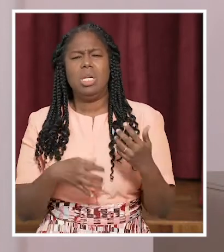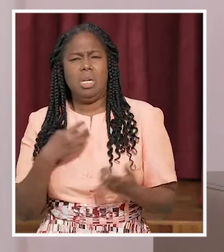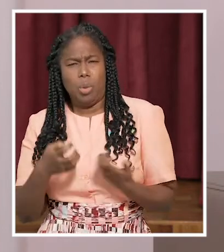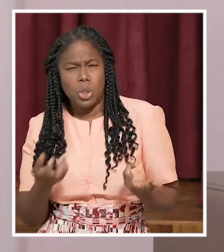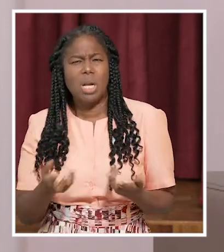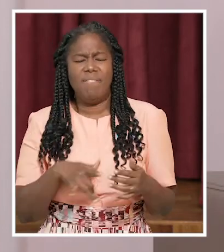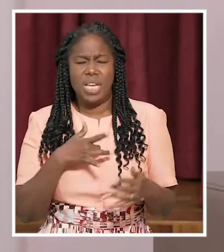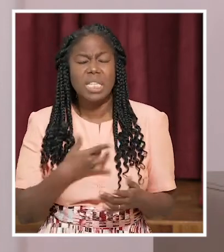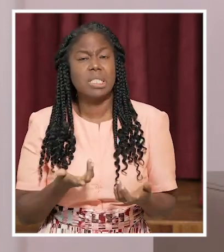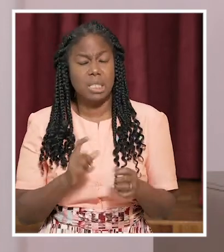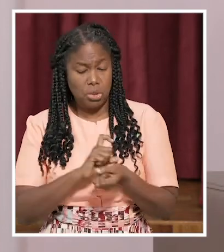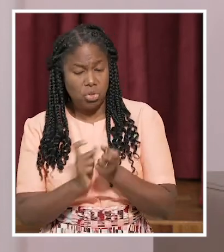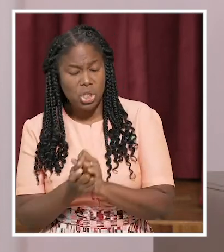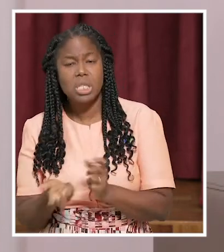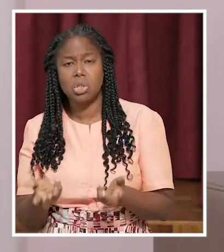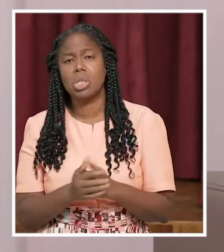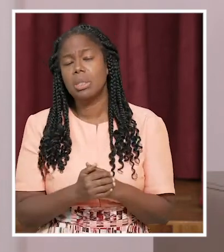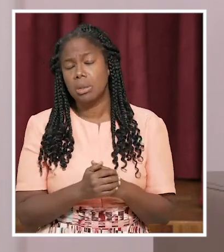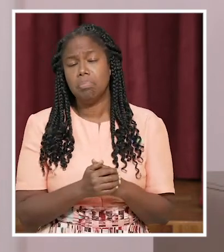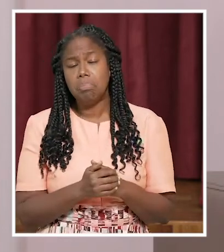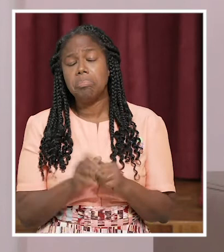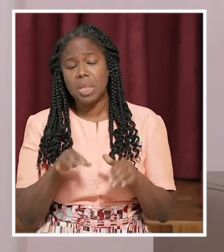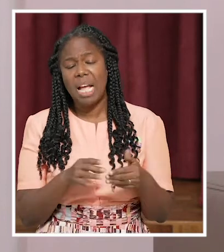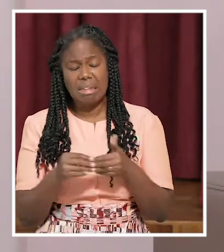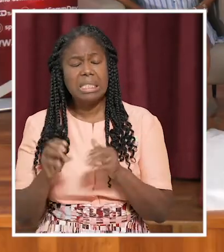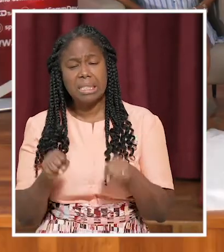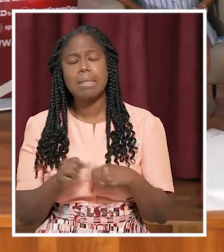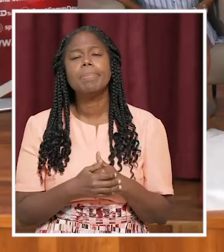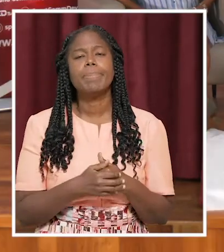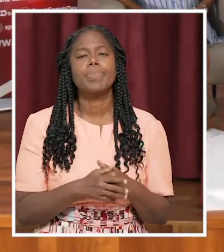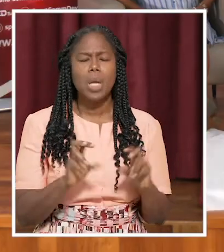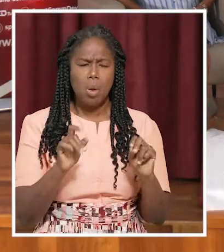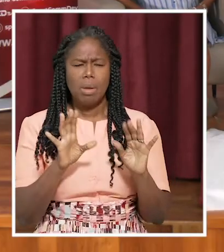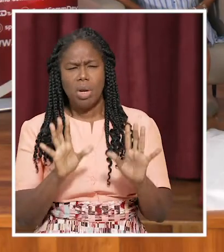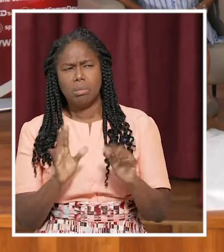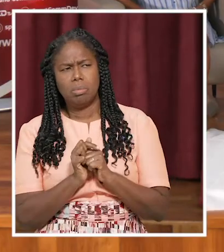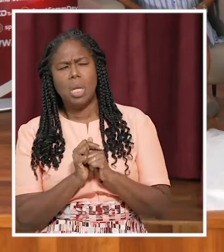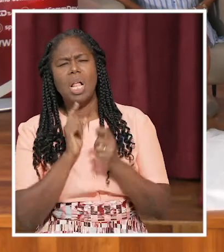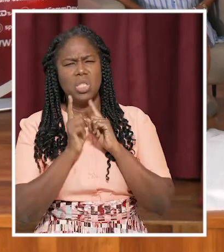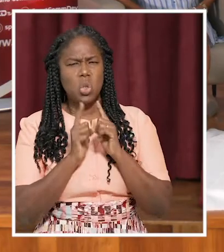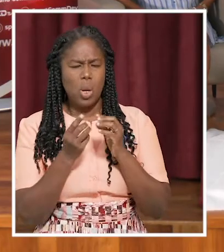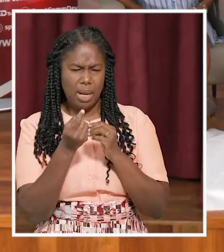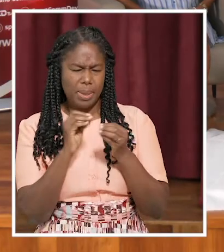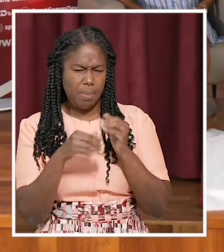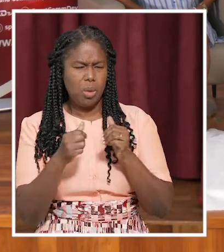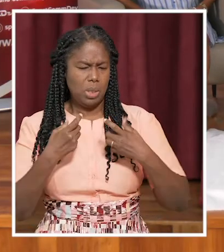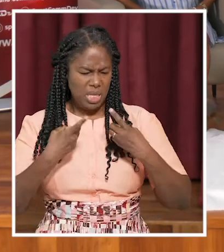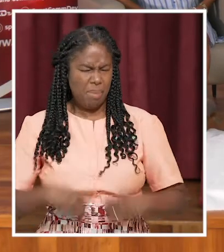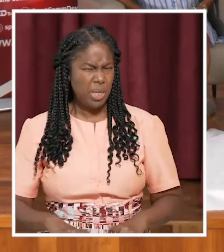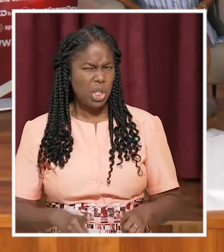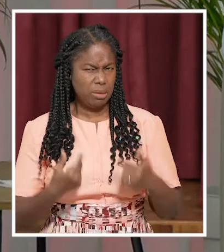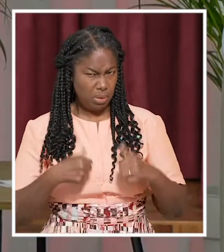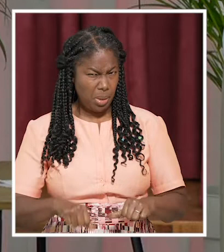they can have one by itself. So, and let's break down depression, because I will give another